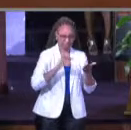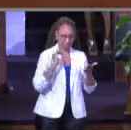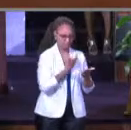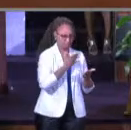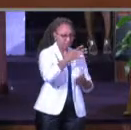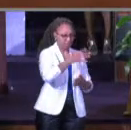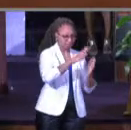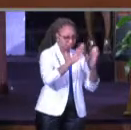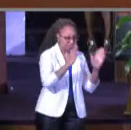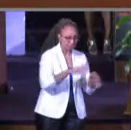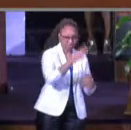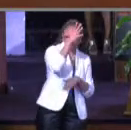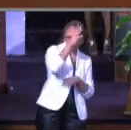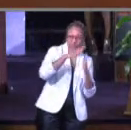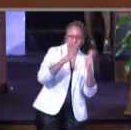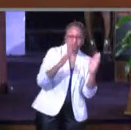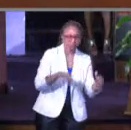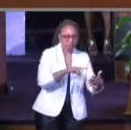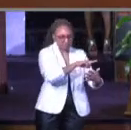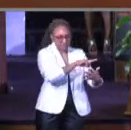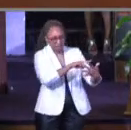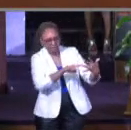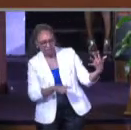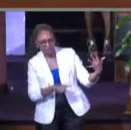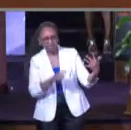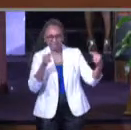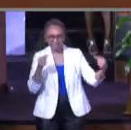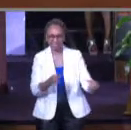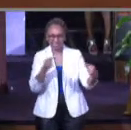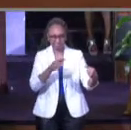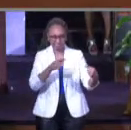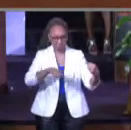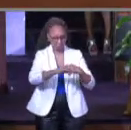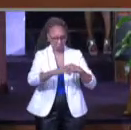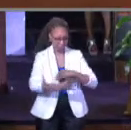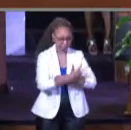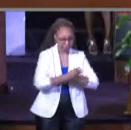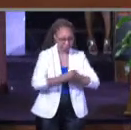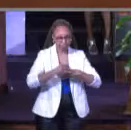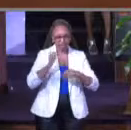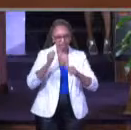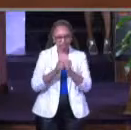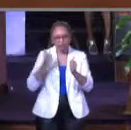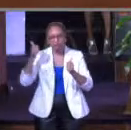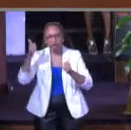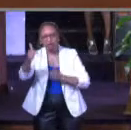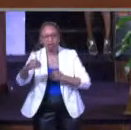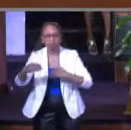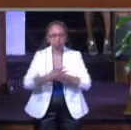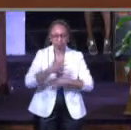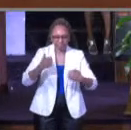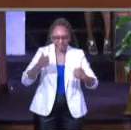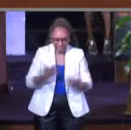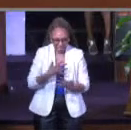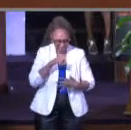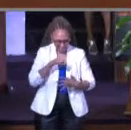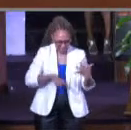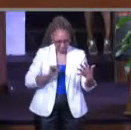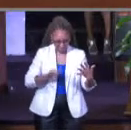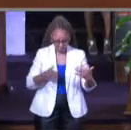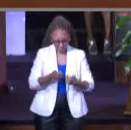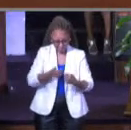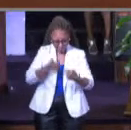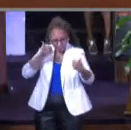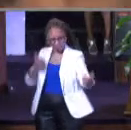and our father's houses and the sins on these shores and on distant shores and anything that would separate us